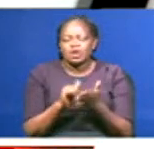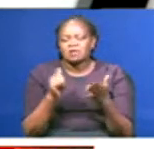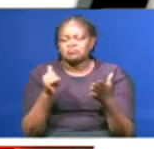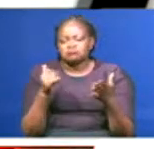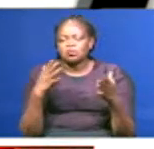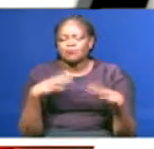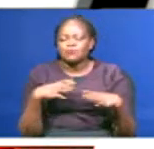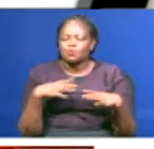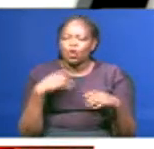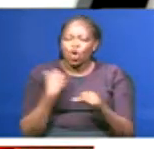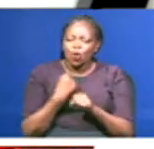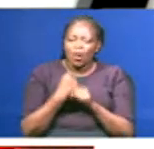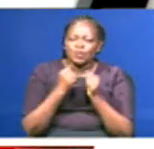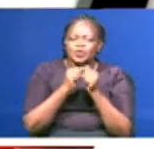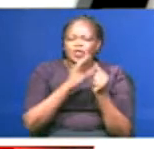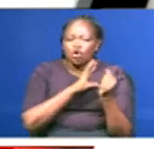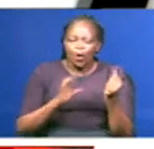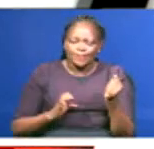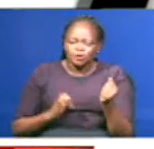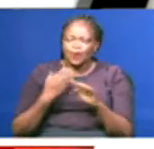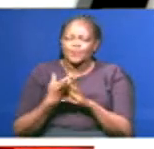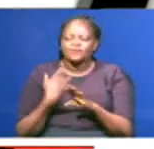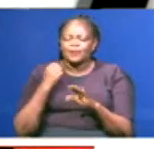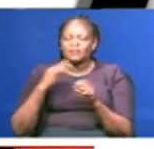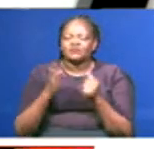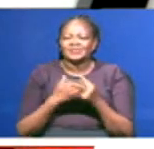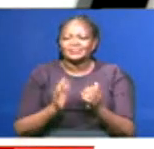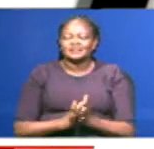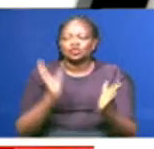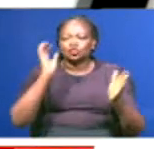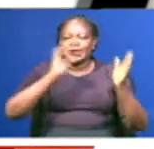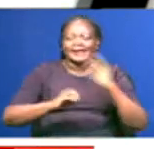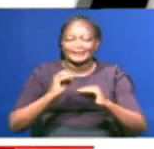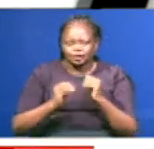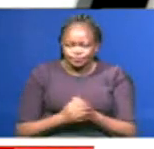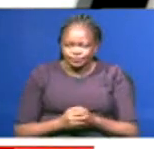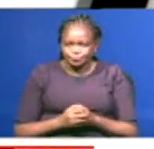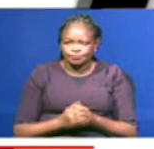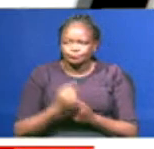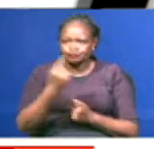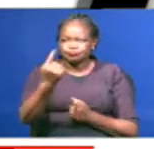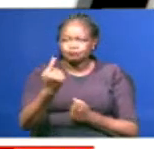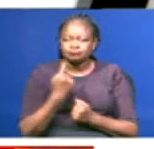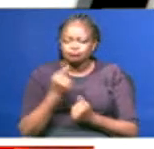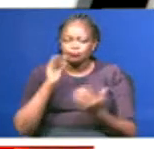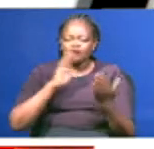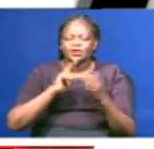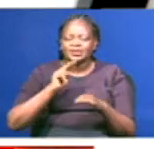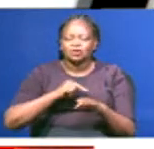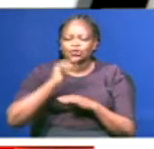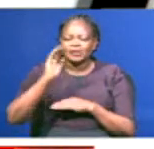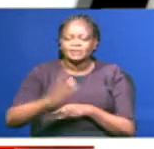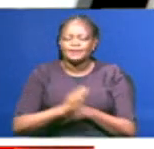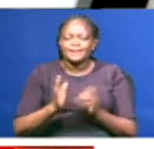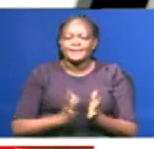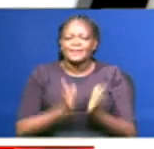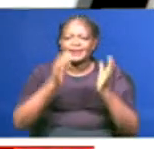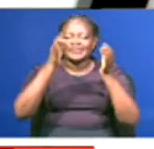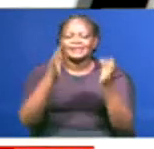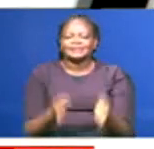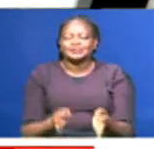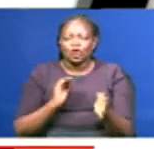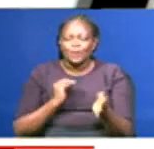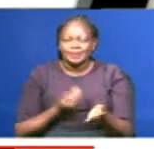worked with the commission ahead of the August general election. Appearing before the National Assembly's Public Accounts